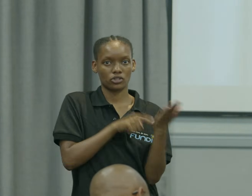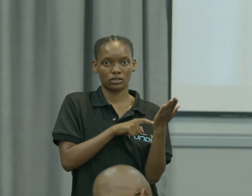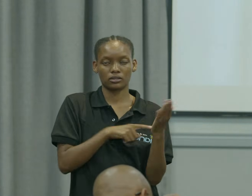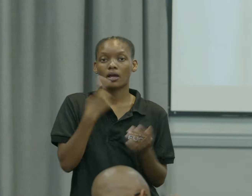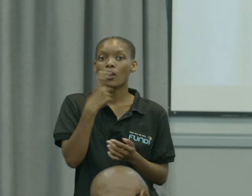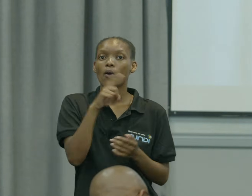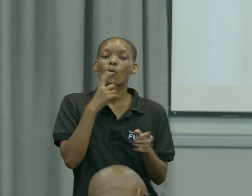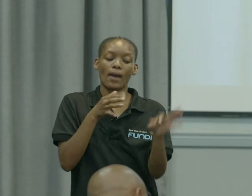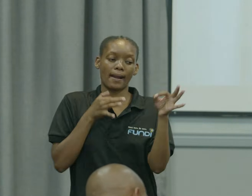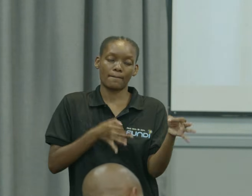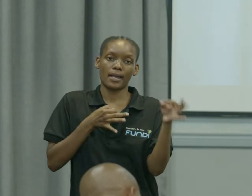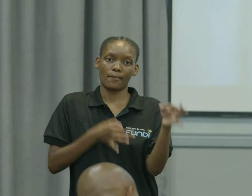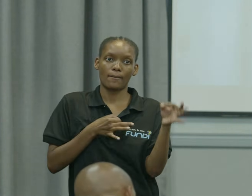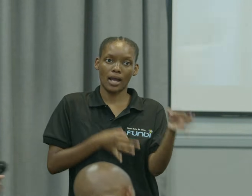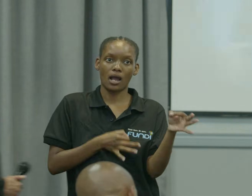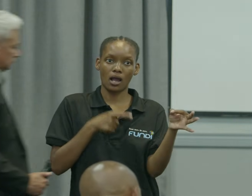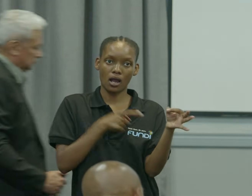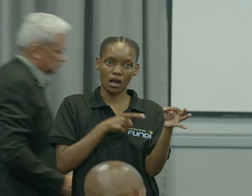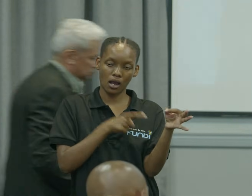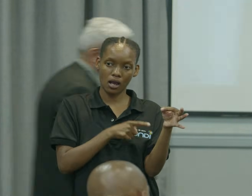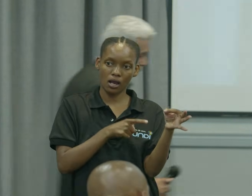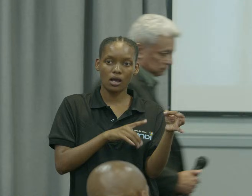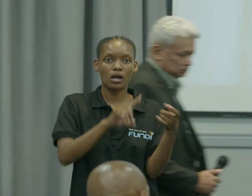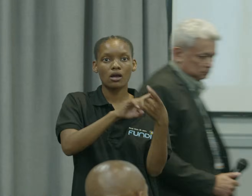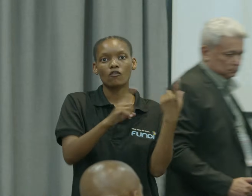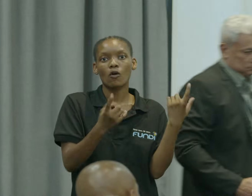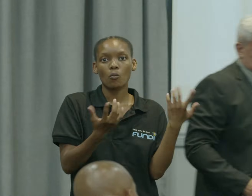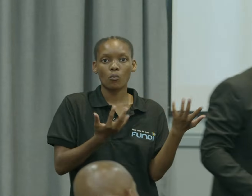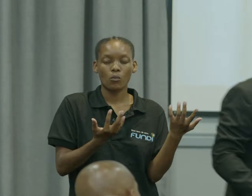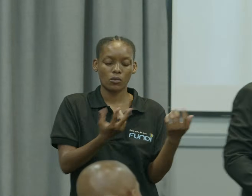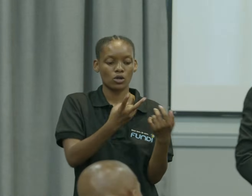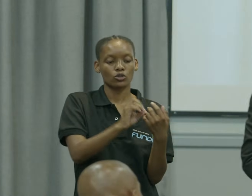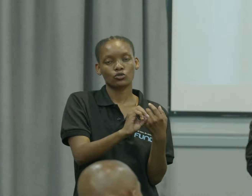6 stems far back as 2001.